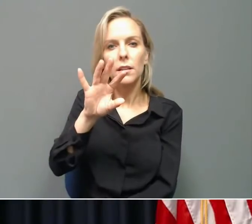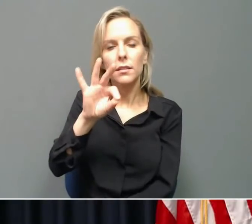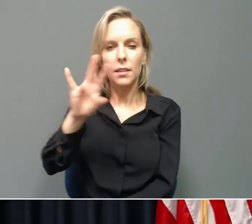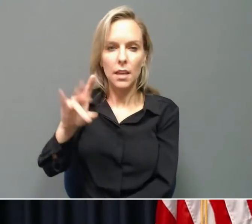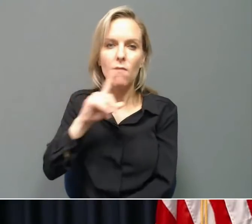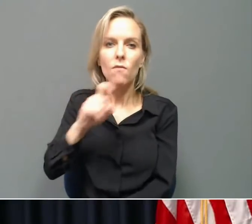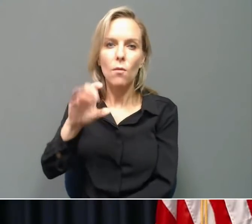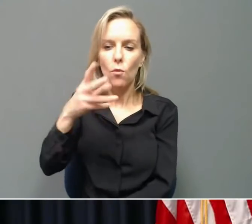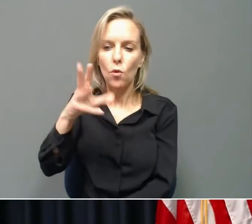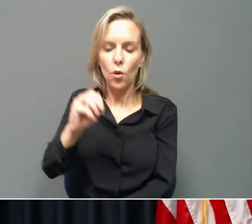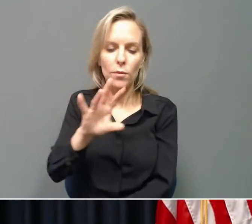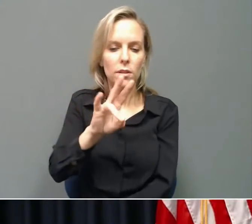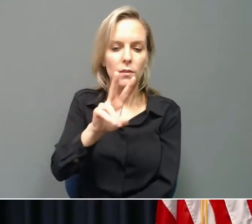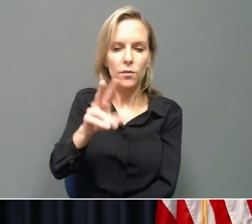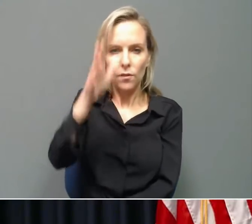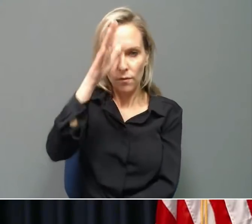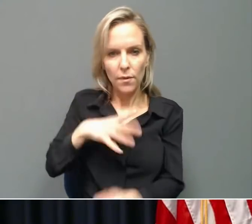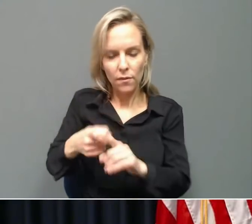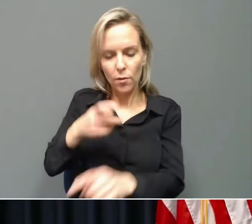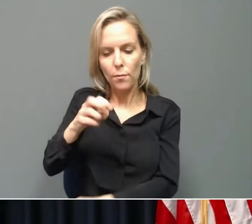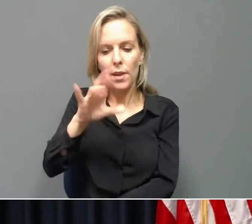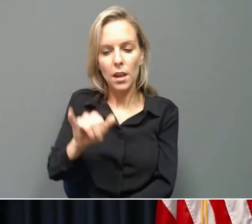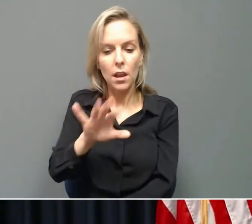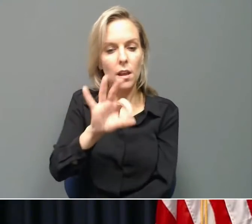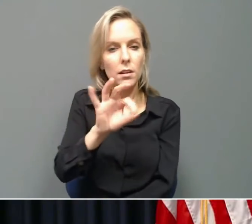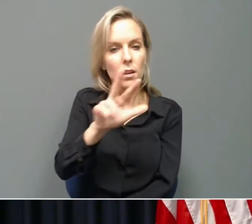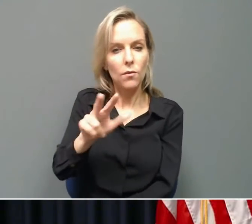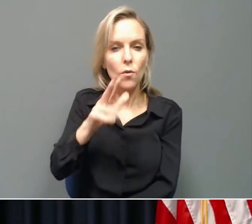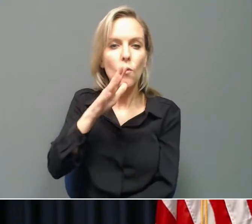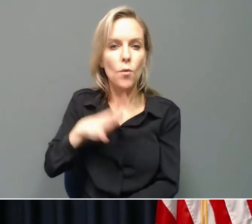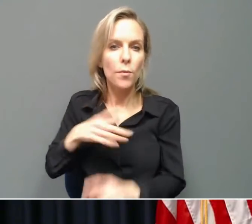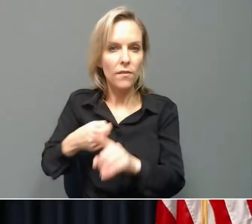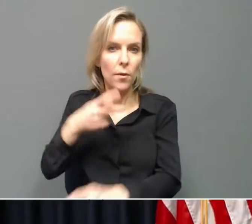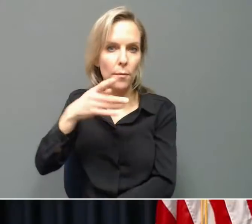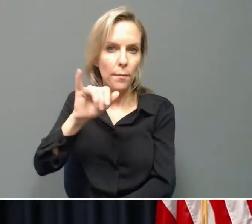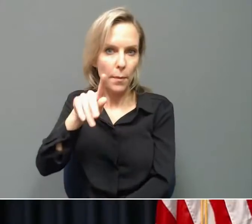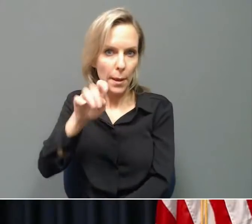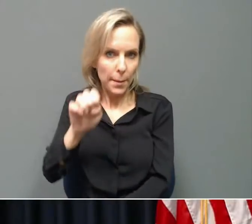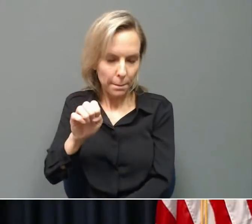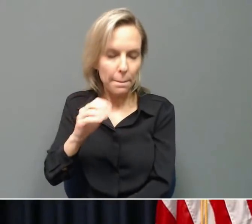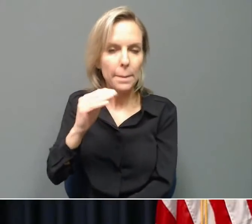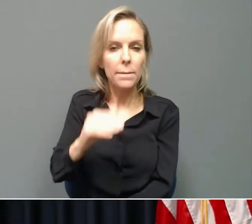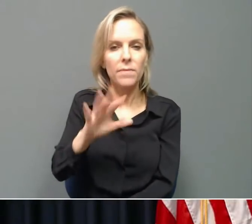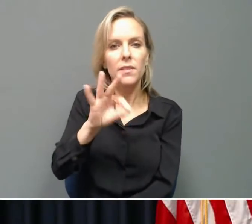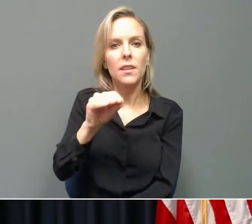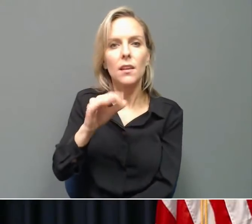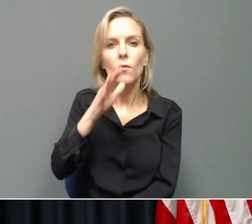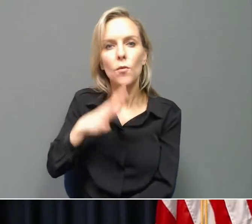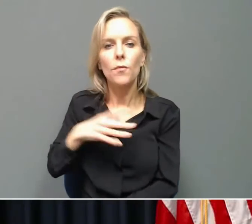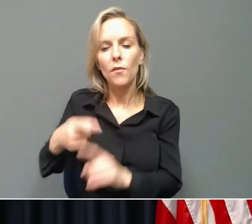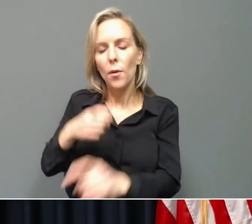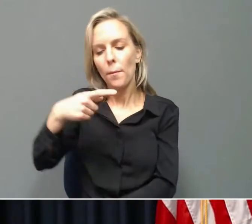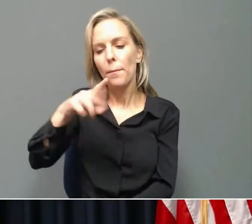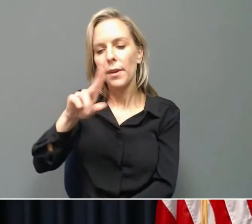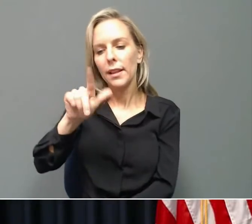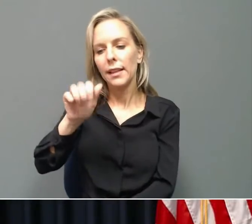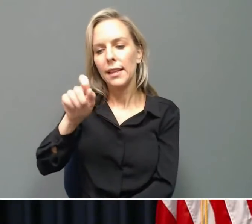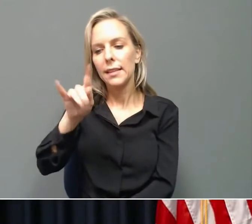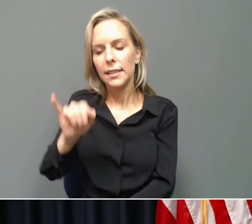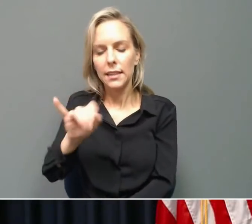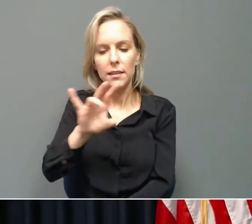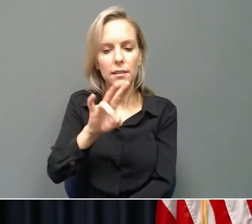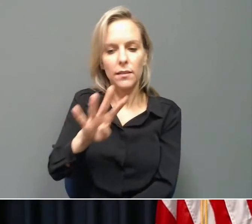72-year-old man from Perry, a 93-year-old woman from Pike, a 90-year-old woman from Pulaski, a 74-year-old man